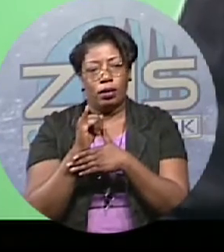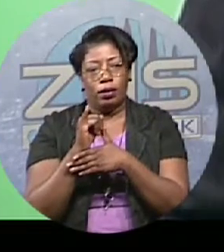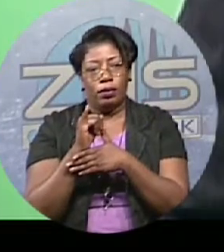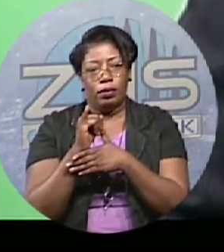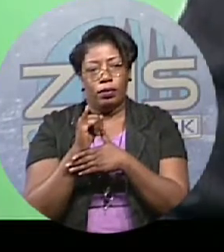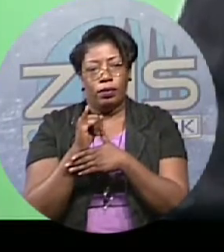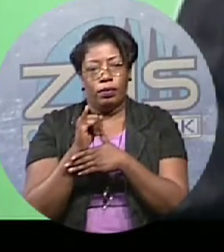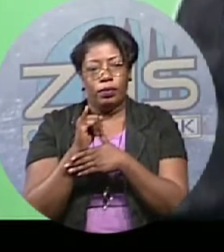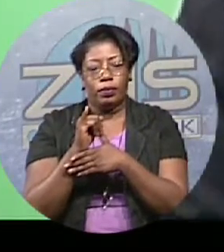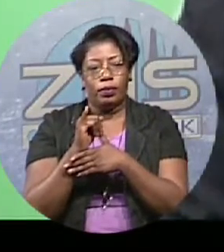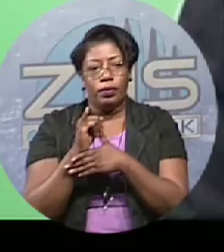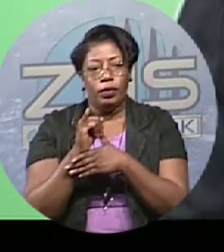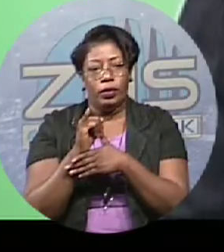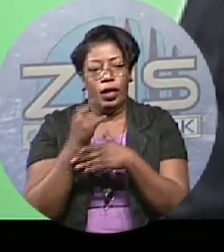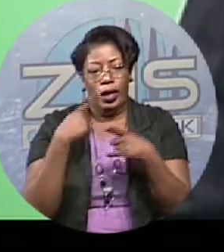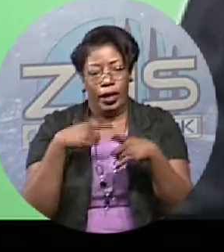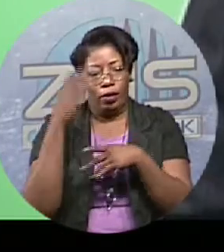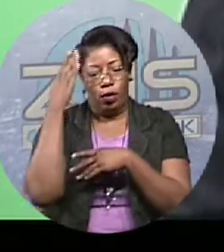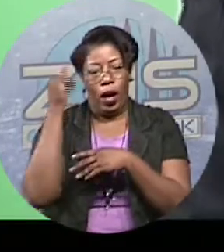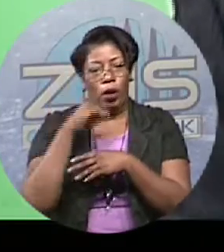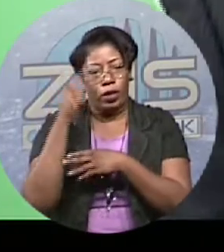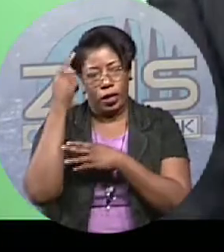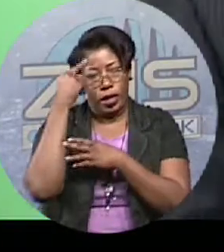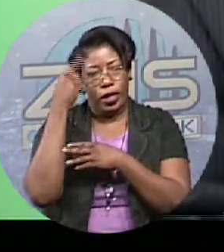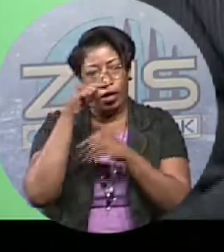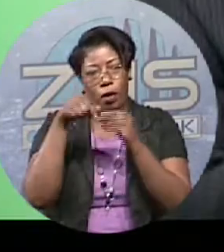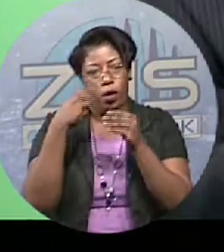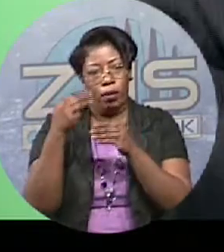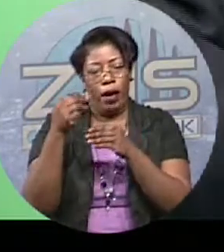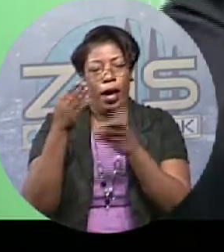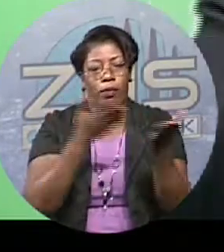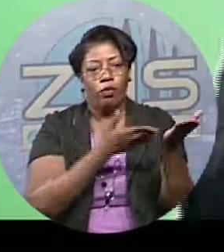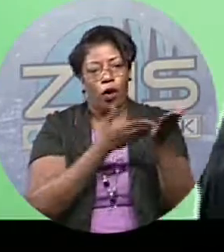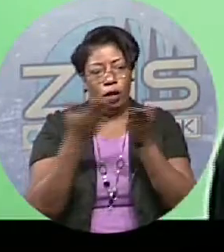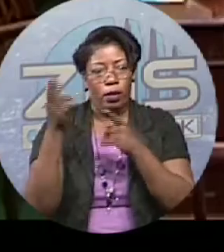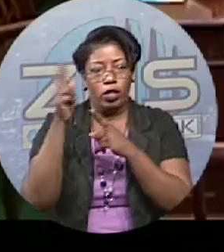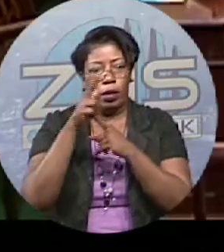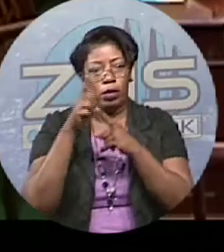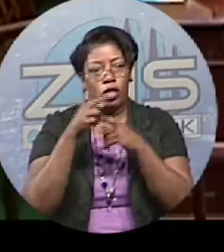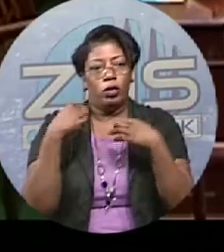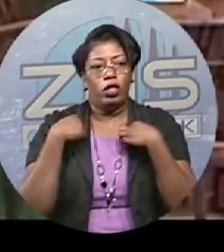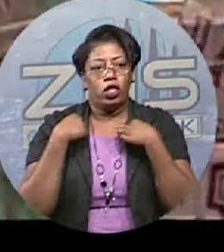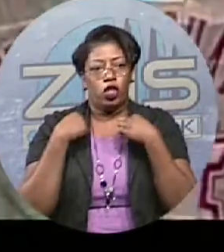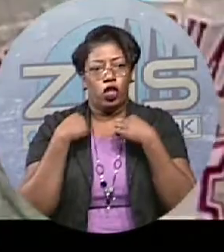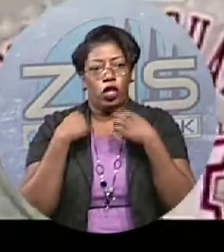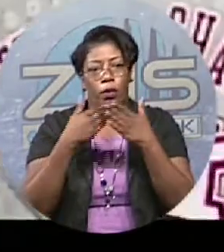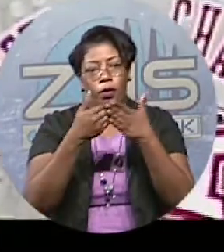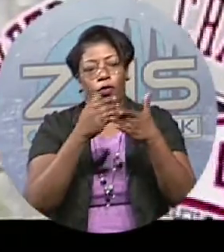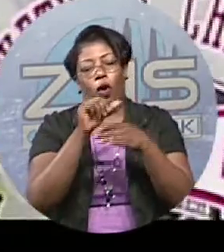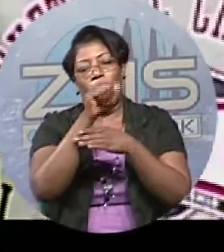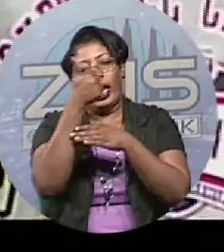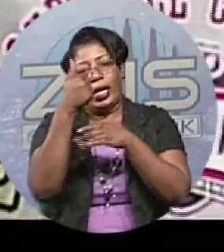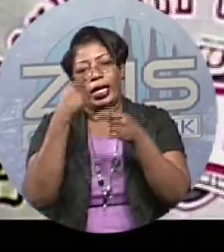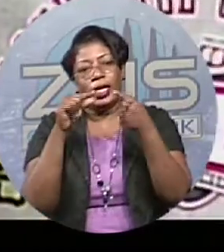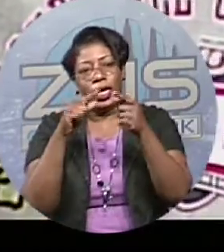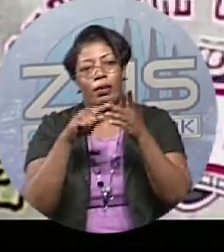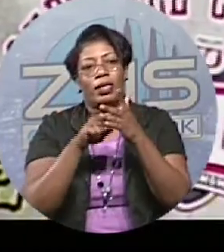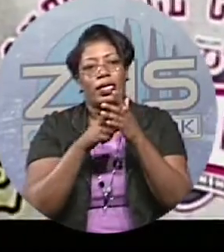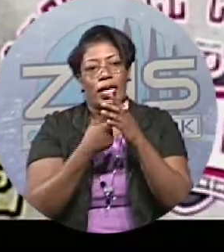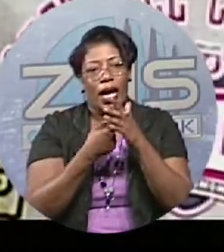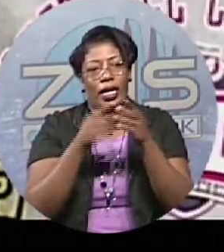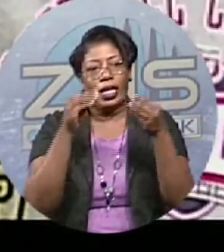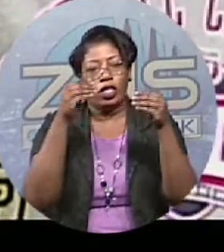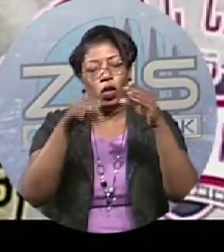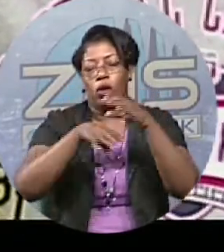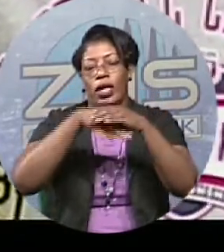leader of government business to know I was thinking about him too. I brought him the championship shirt before any of the games start, and these shirts sold